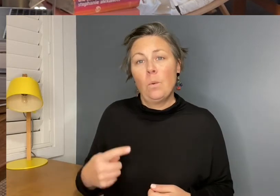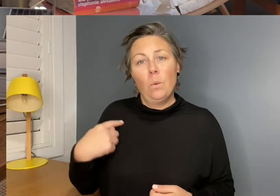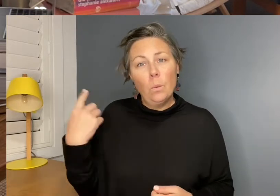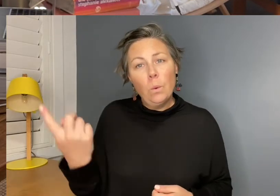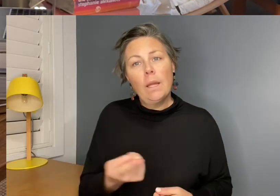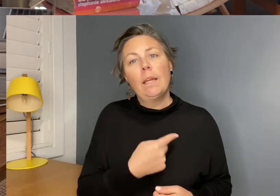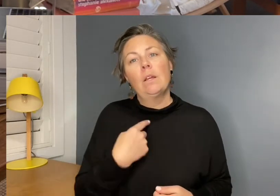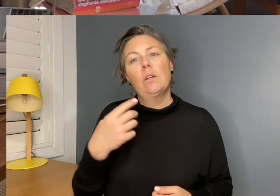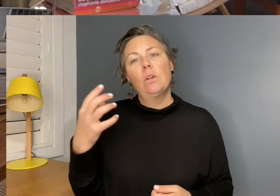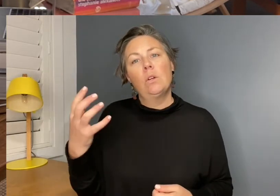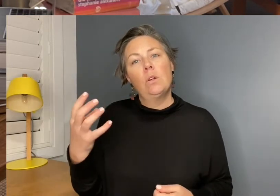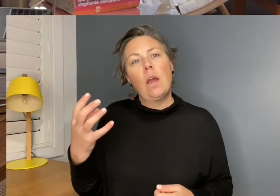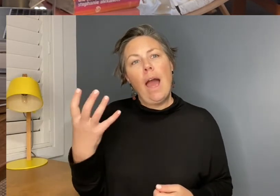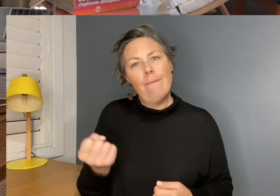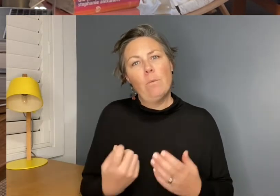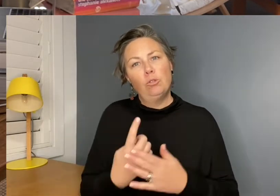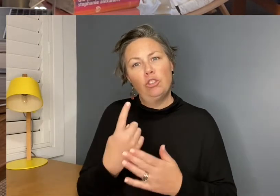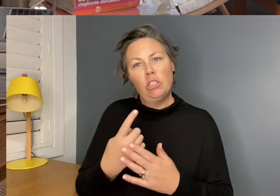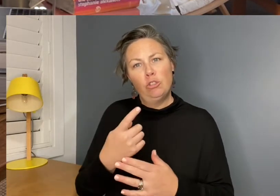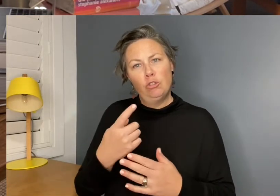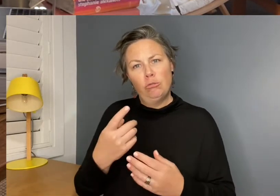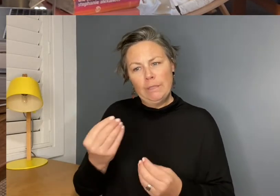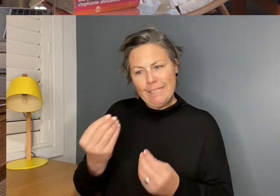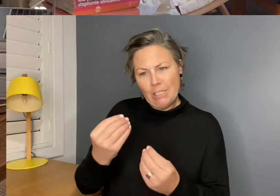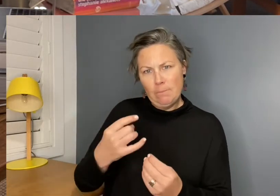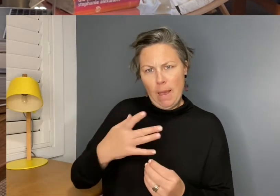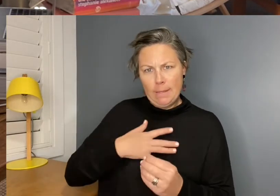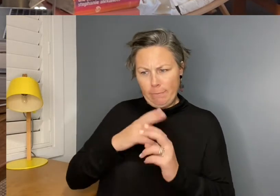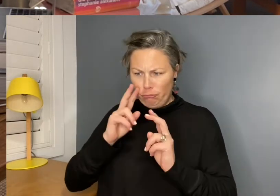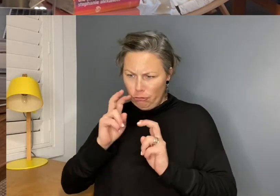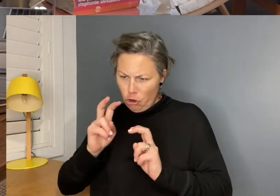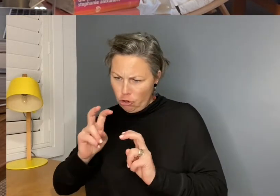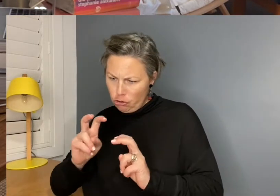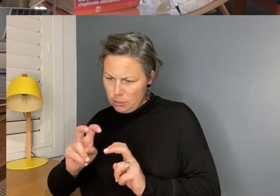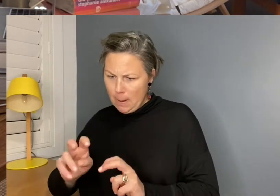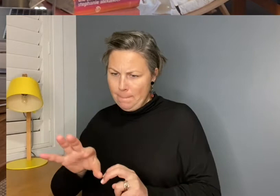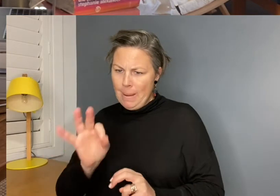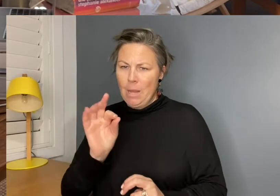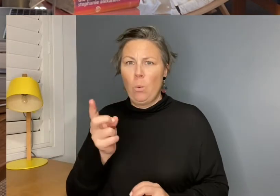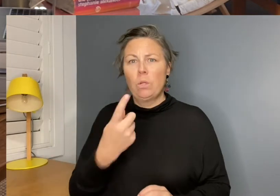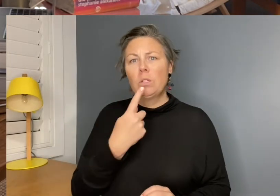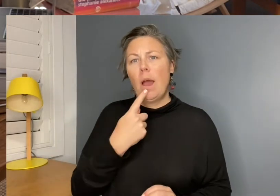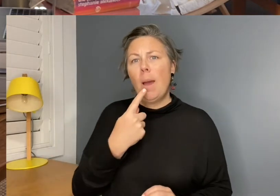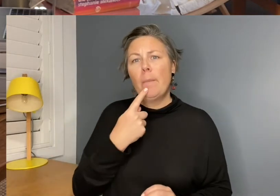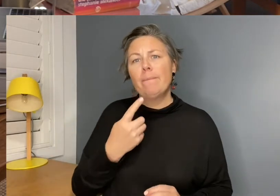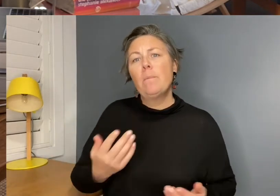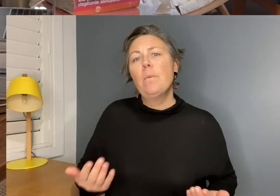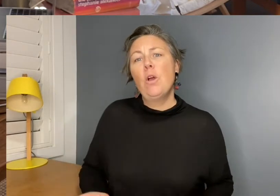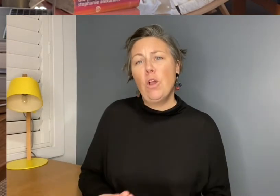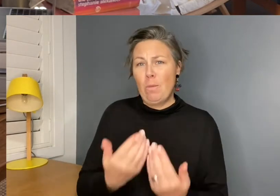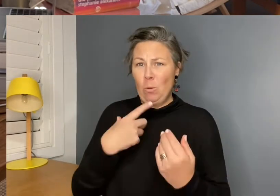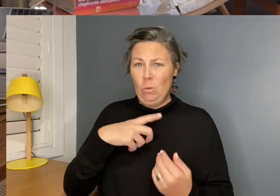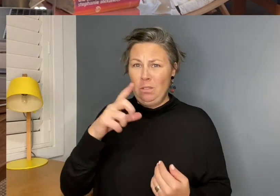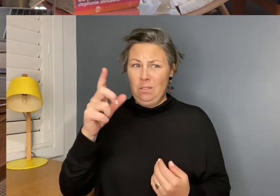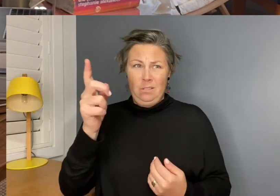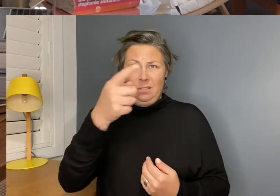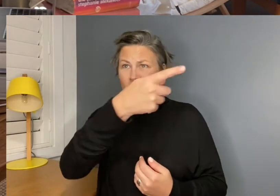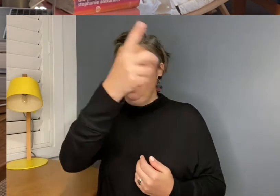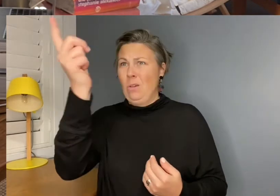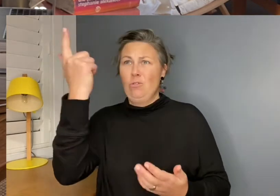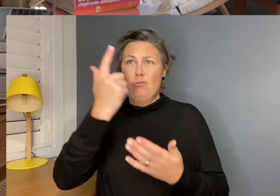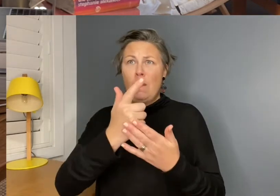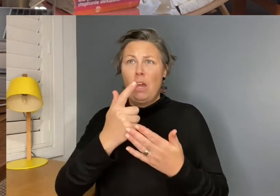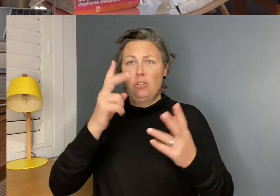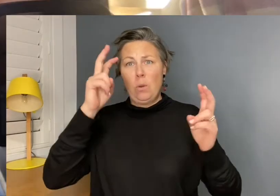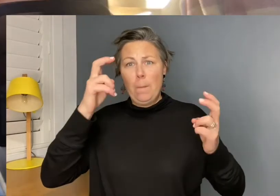educate and empower ourselves to have the type of birth that we want. There's way too much birth trauma in the world. And I think that's just from a